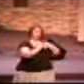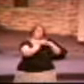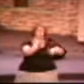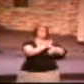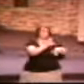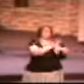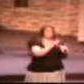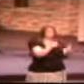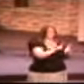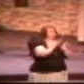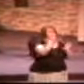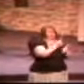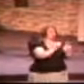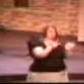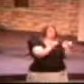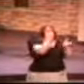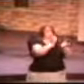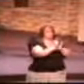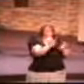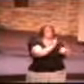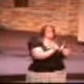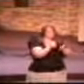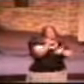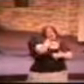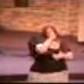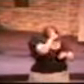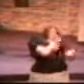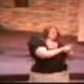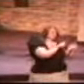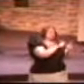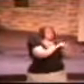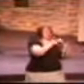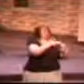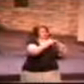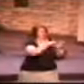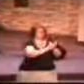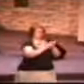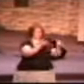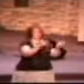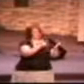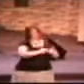once a week so God may somehow write your name in a book of life